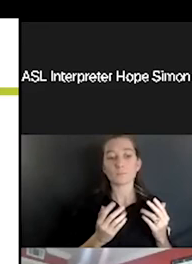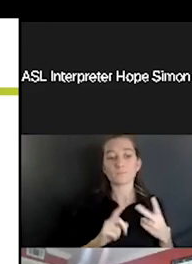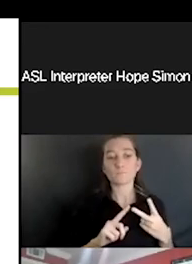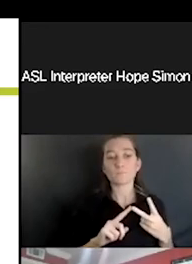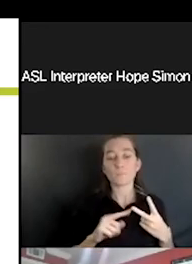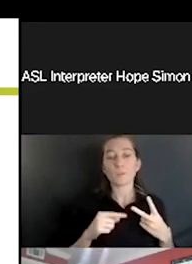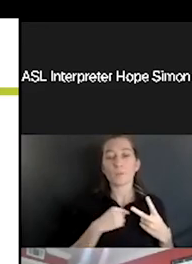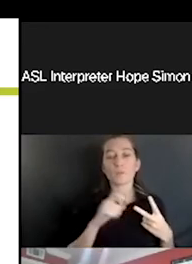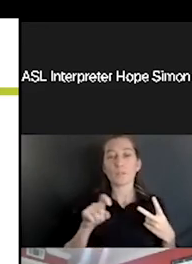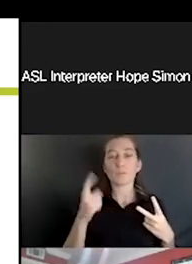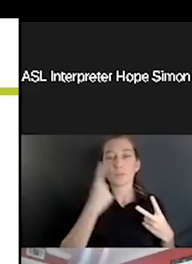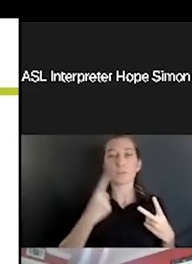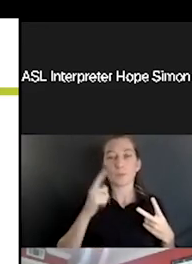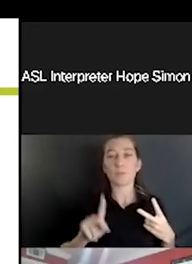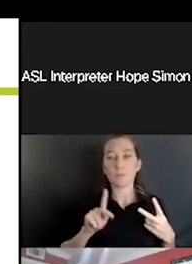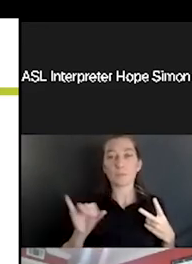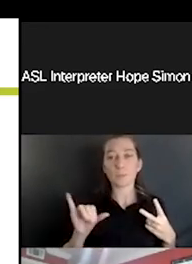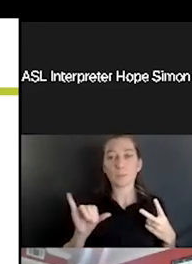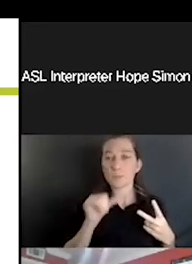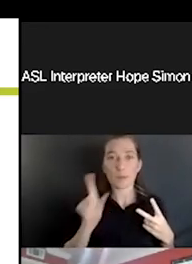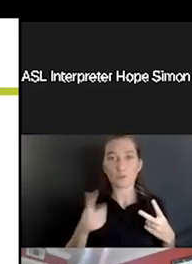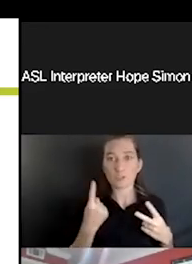safety. And that's why